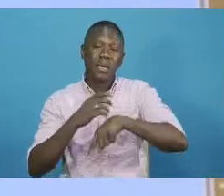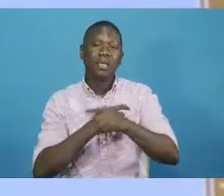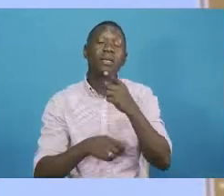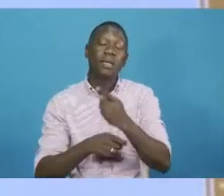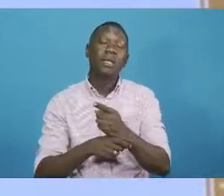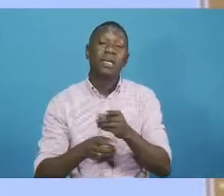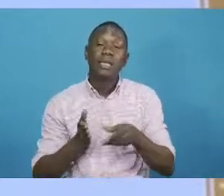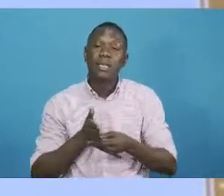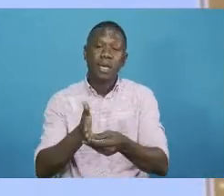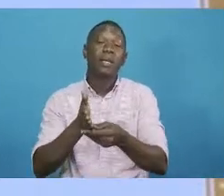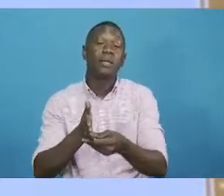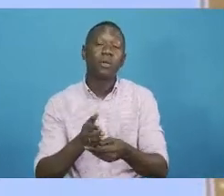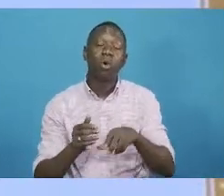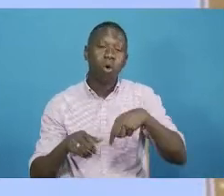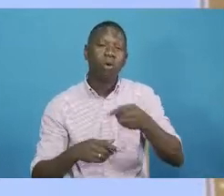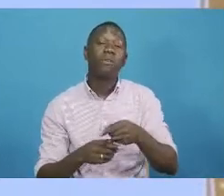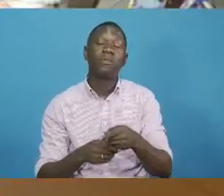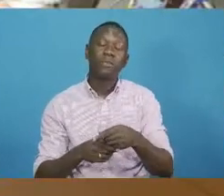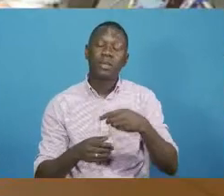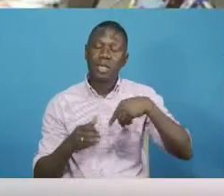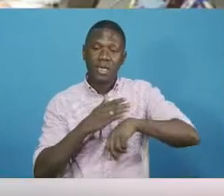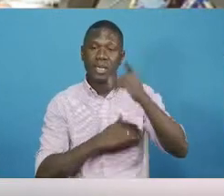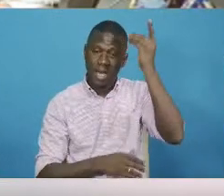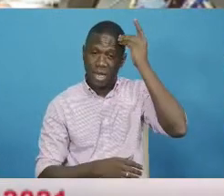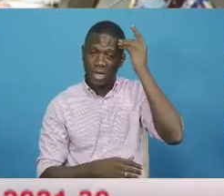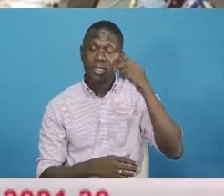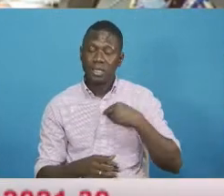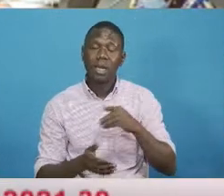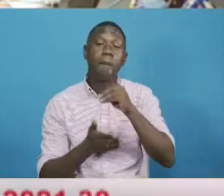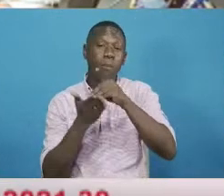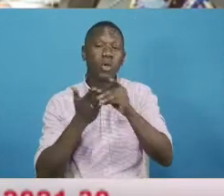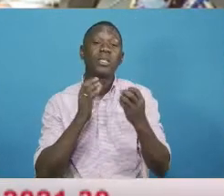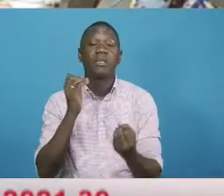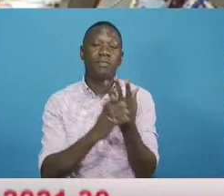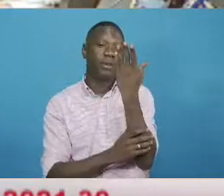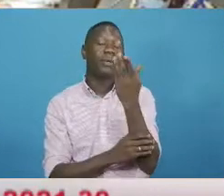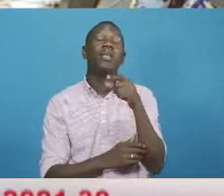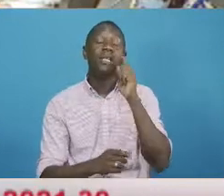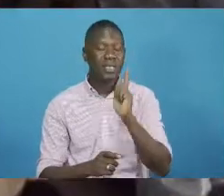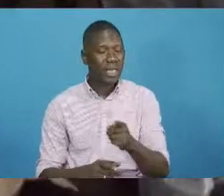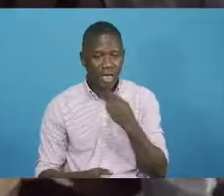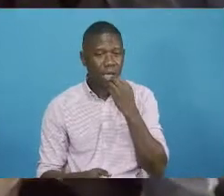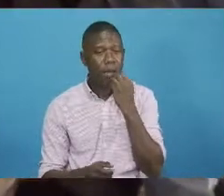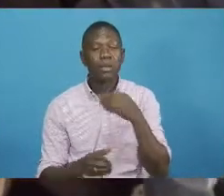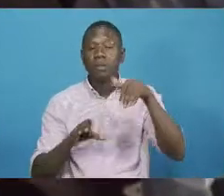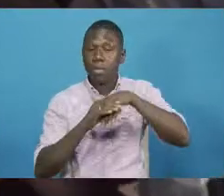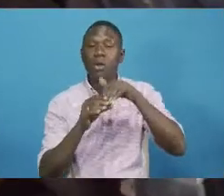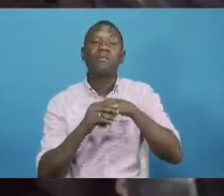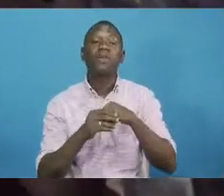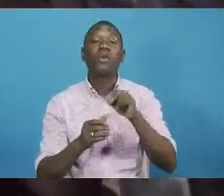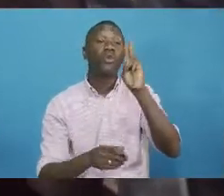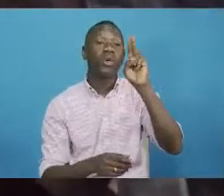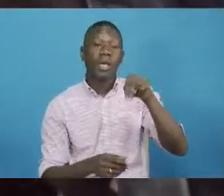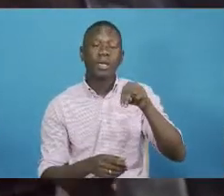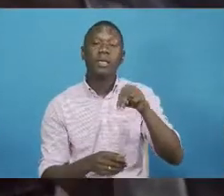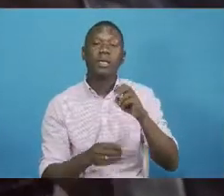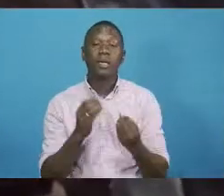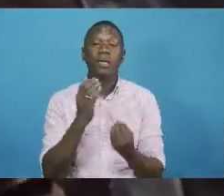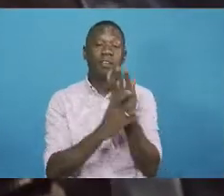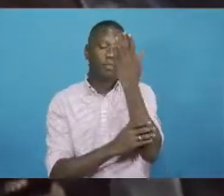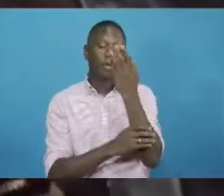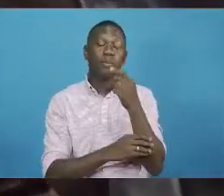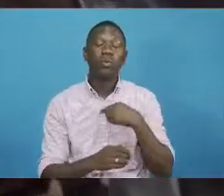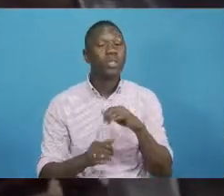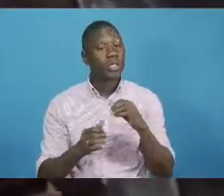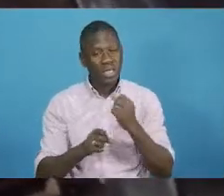Dakar, emphasizes the importance of TVET policy development, saying it is part of the UN Sustainable Development Goal 4, which seeks to